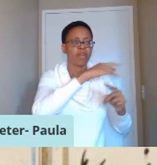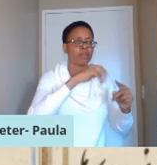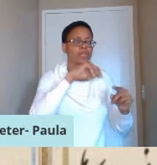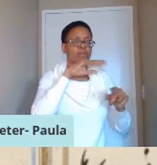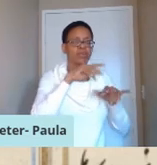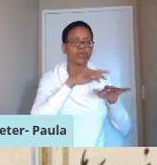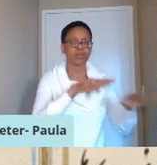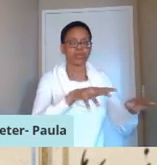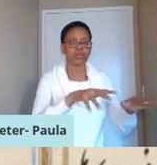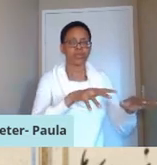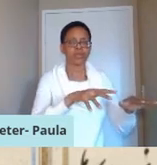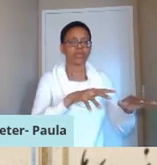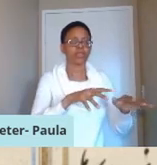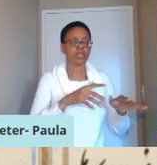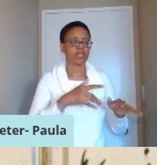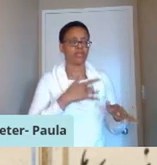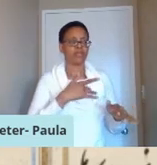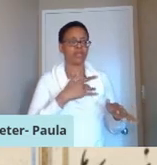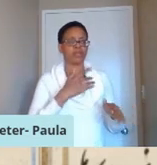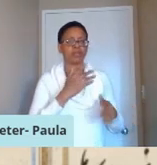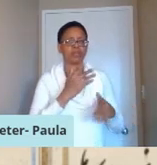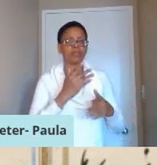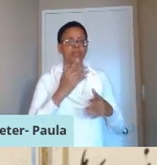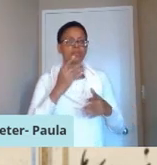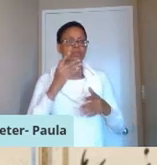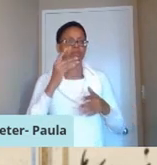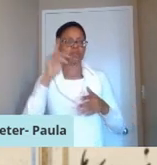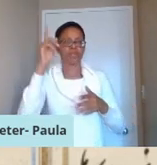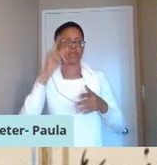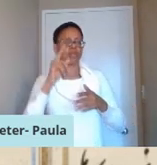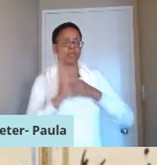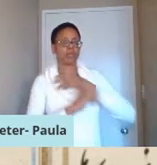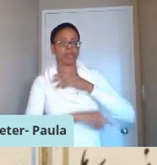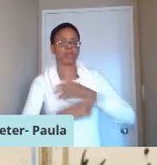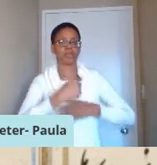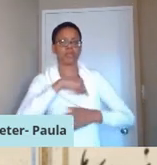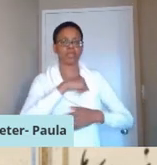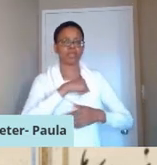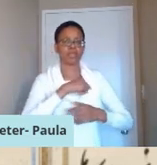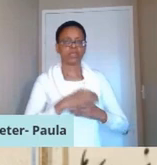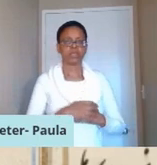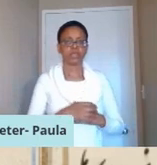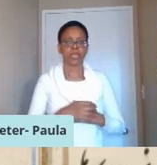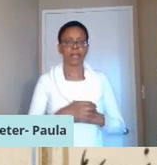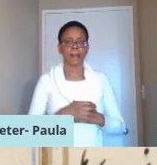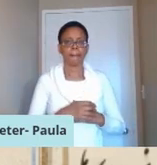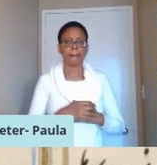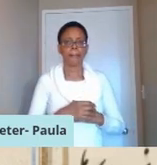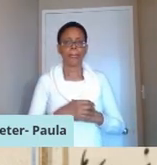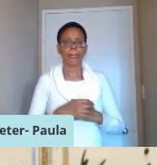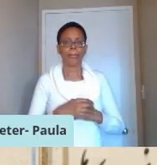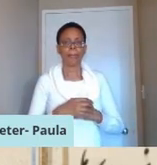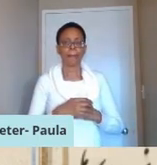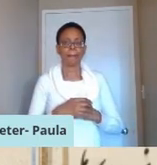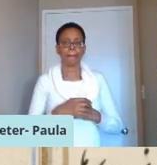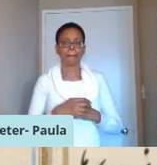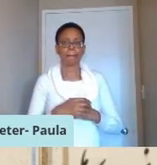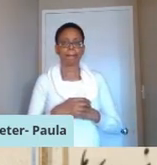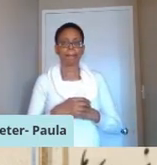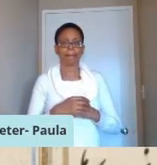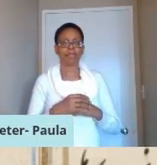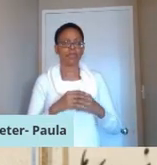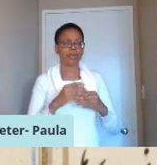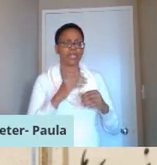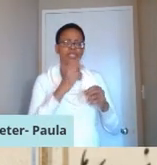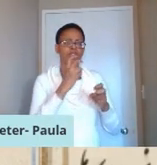also wonder how Islam helps us to deal with demands such as staying healthy and protecting